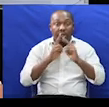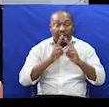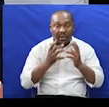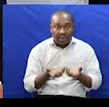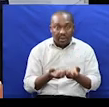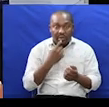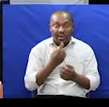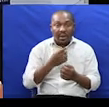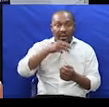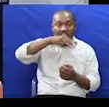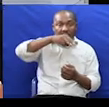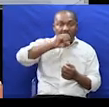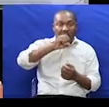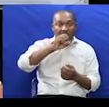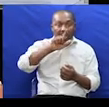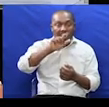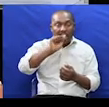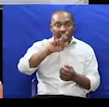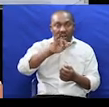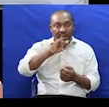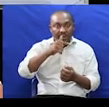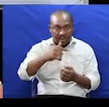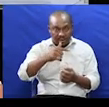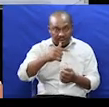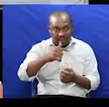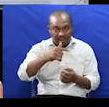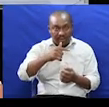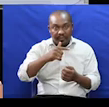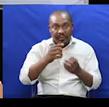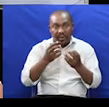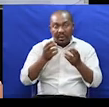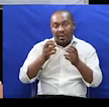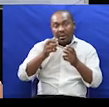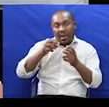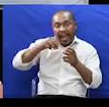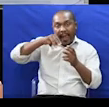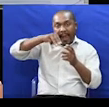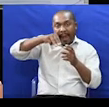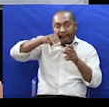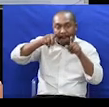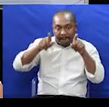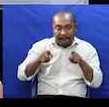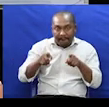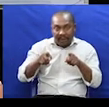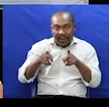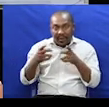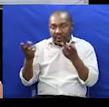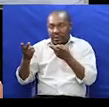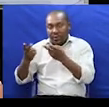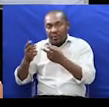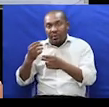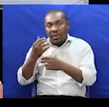is equal to number of moles over volume. So molarity is abbreviated as capital M is equal to number of moles over